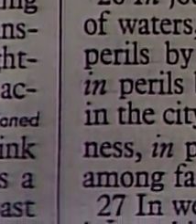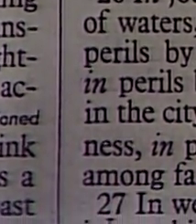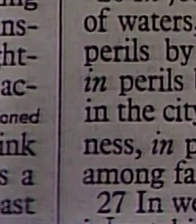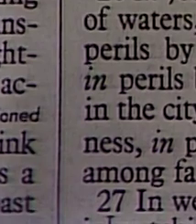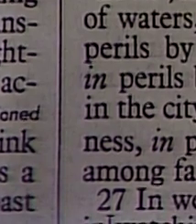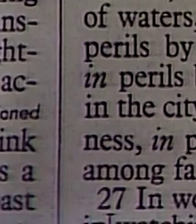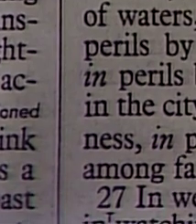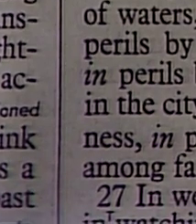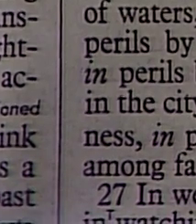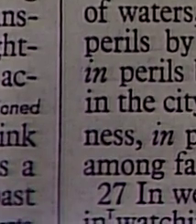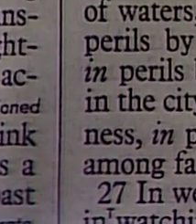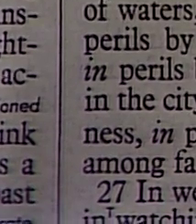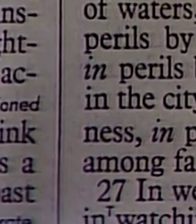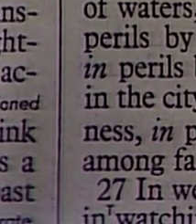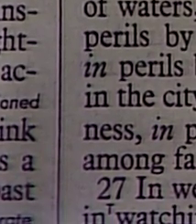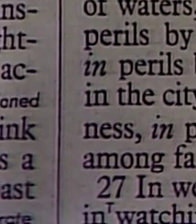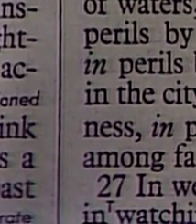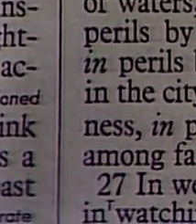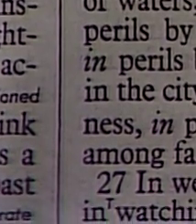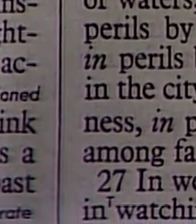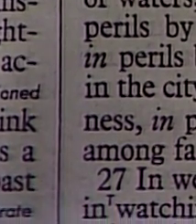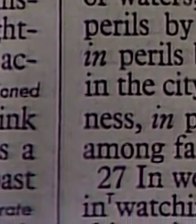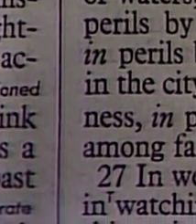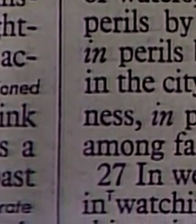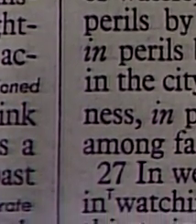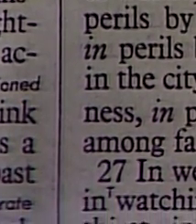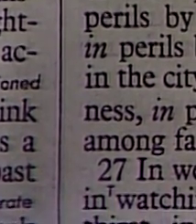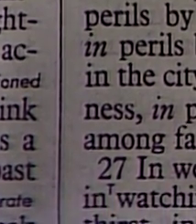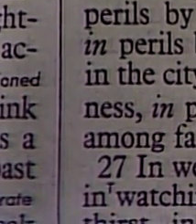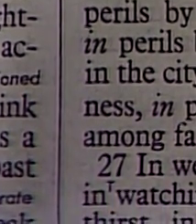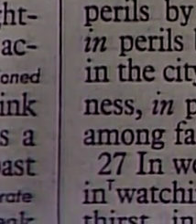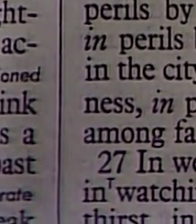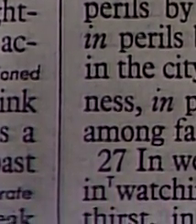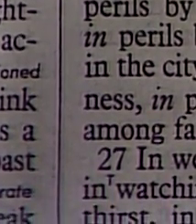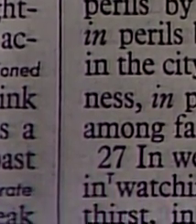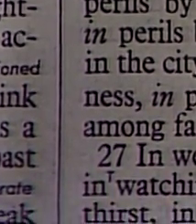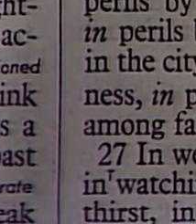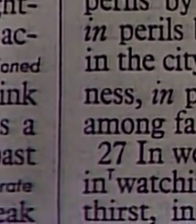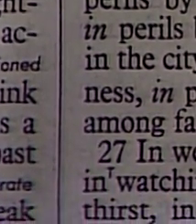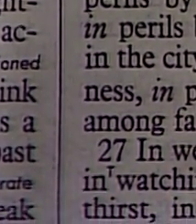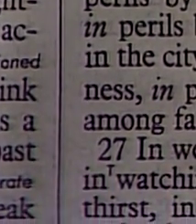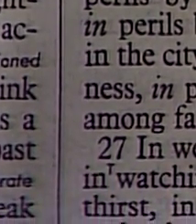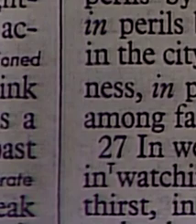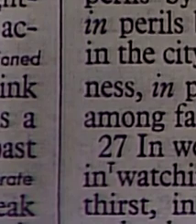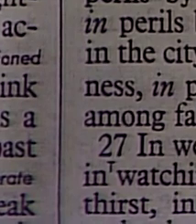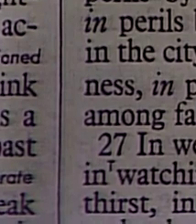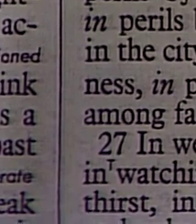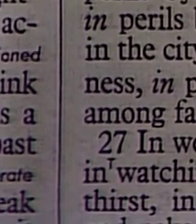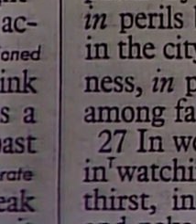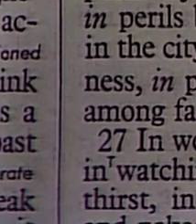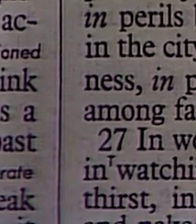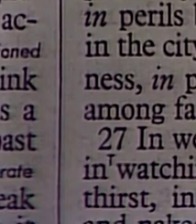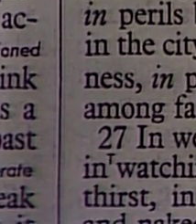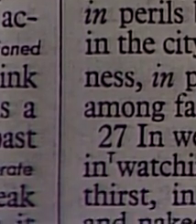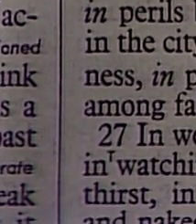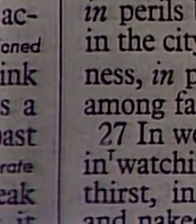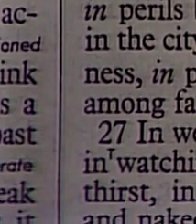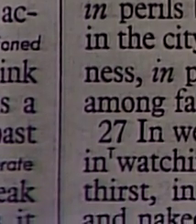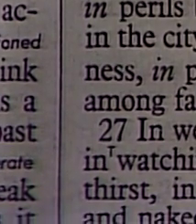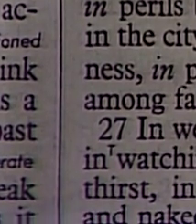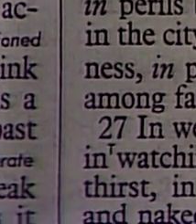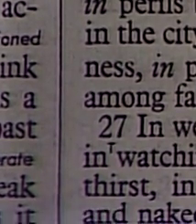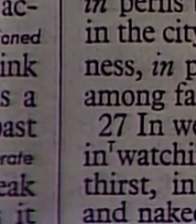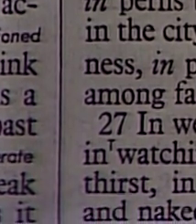39 stripes. Thrice was I beaten with rods. Once was I stoned. Thrice or 3 times I suffered